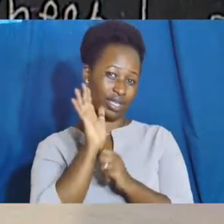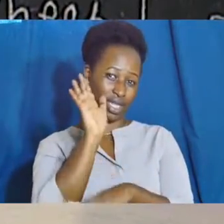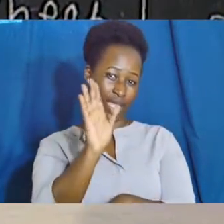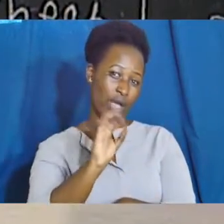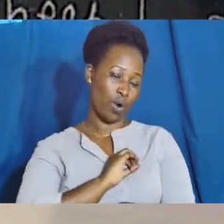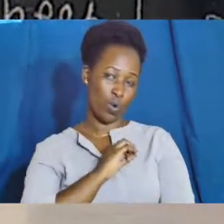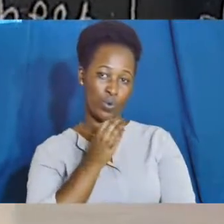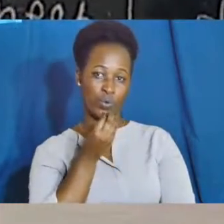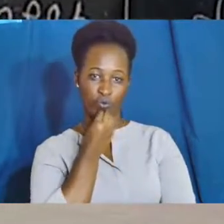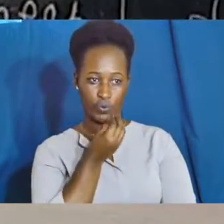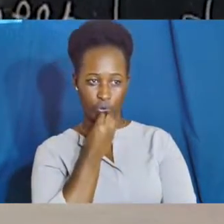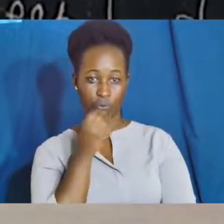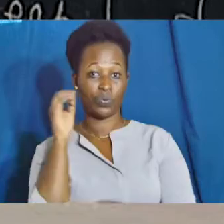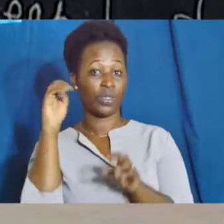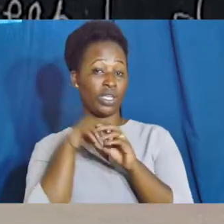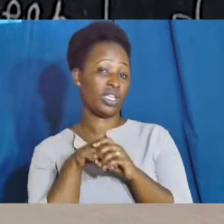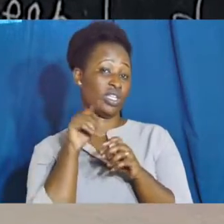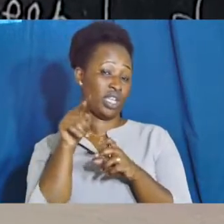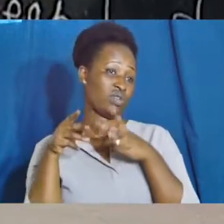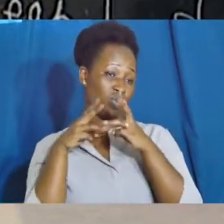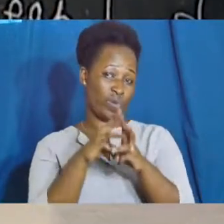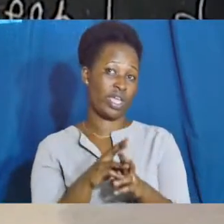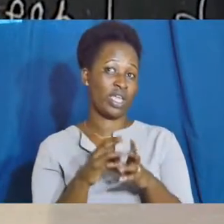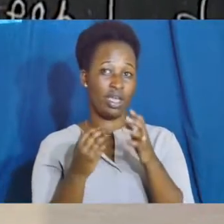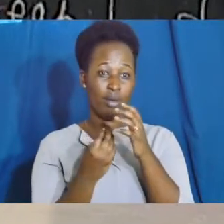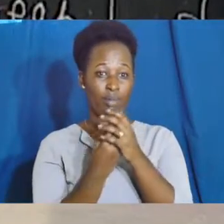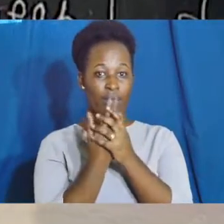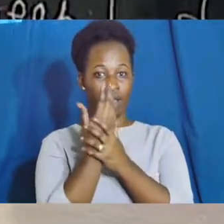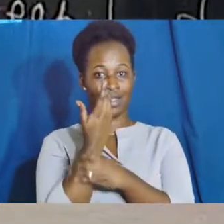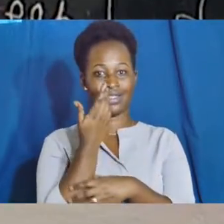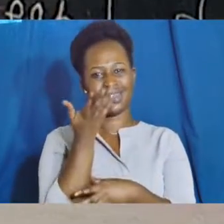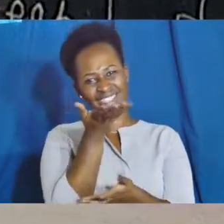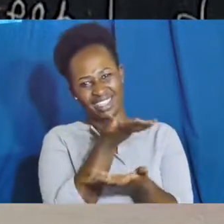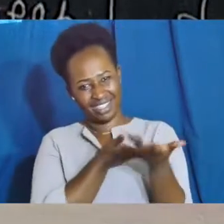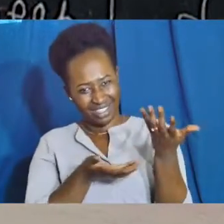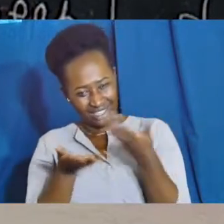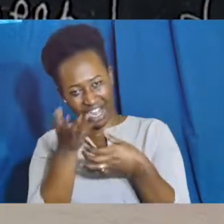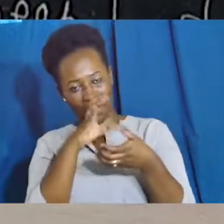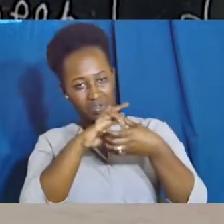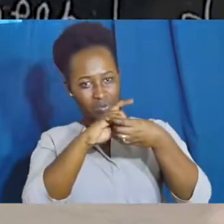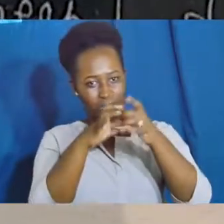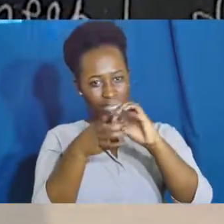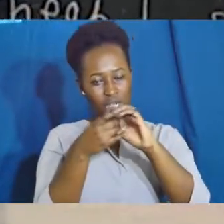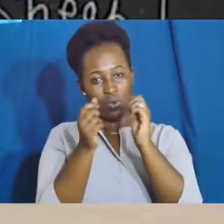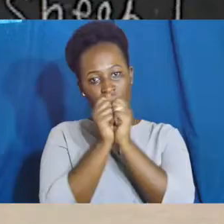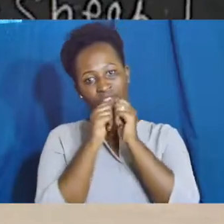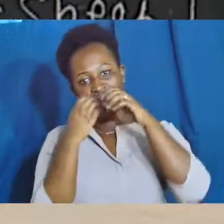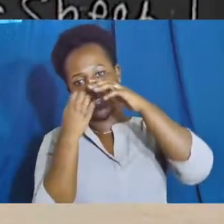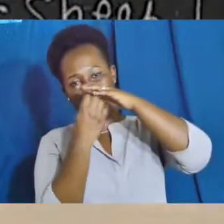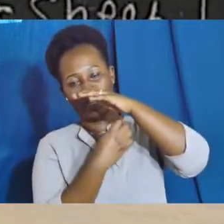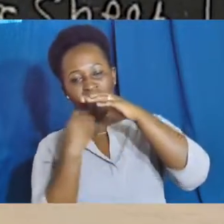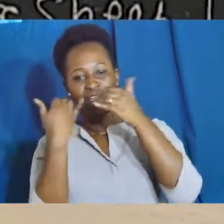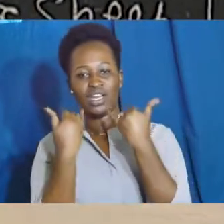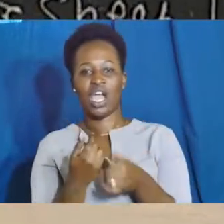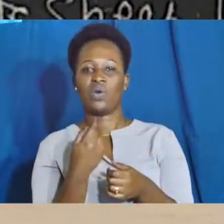In that sense, we say plants interact with the environment. Let us talk about animals and